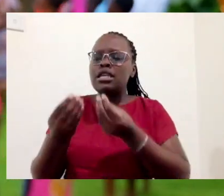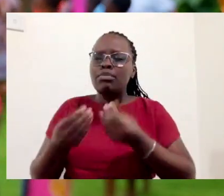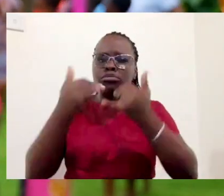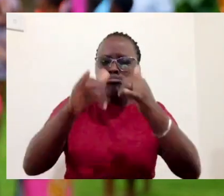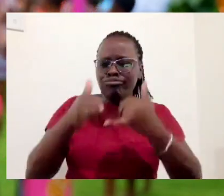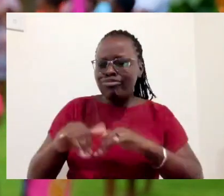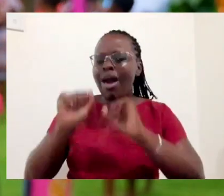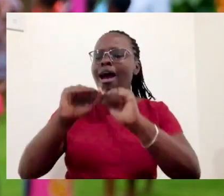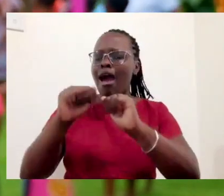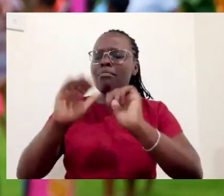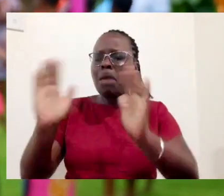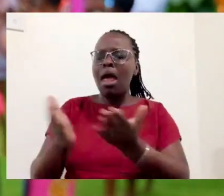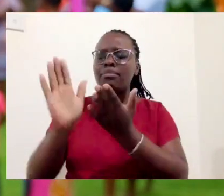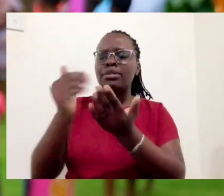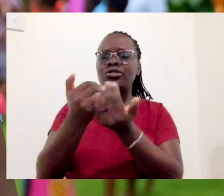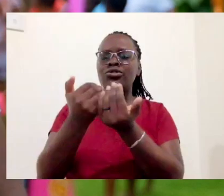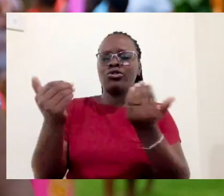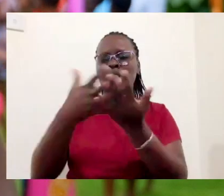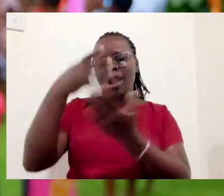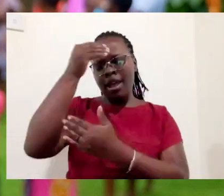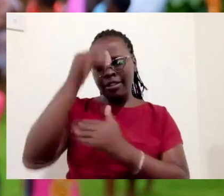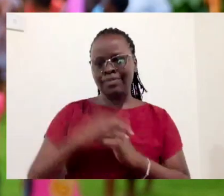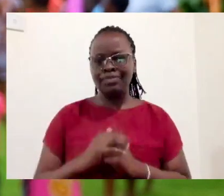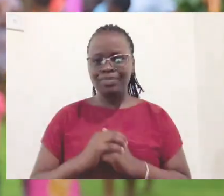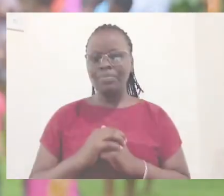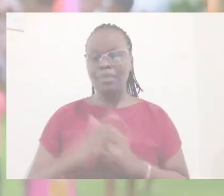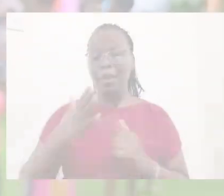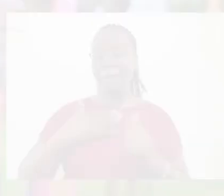simple, everyday activities can spark learning for young children.